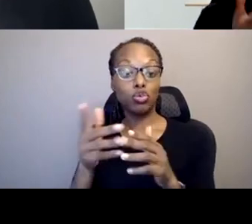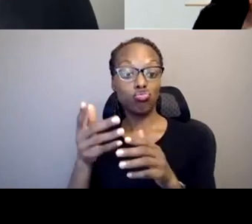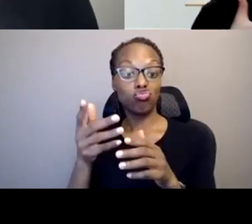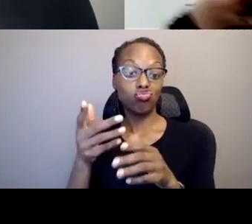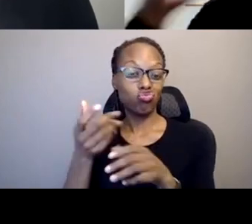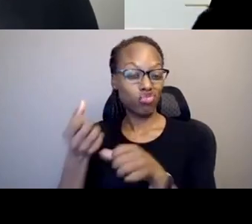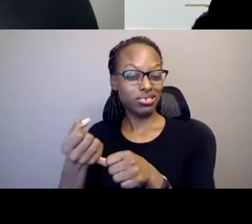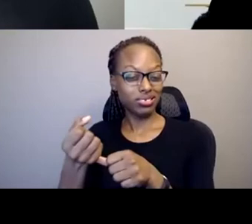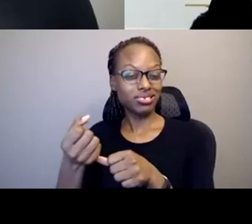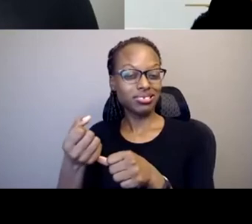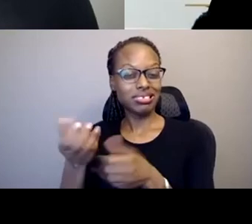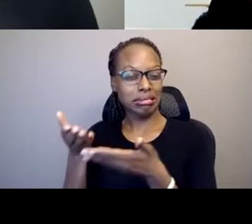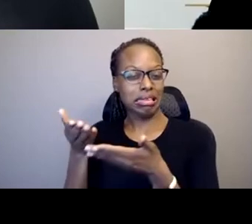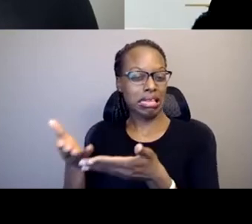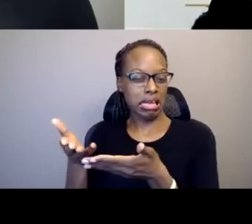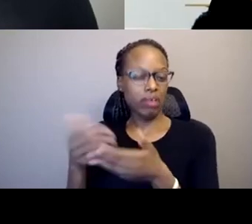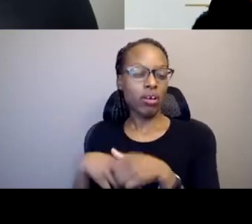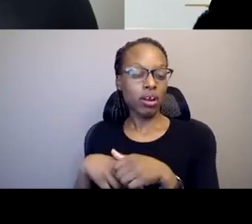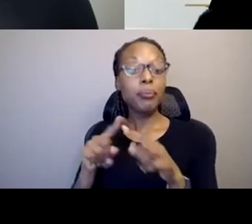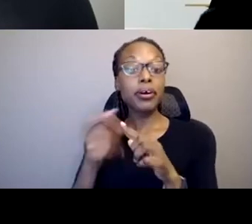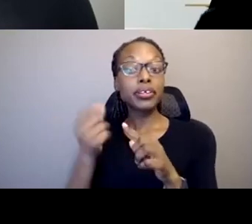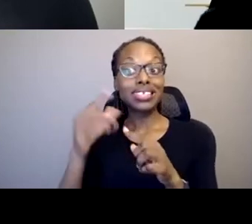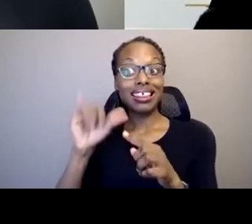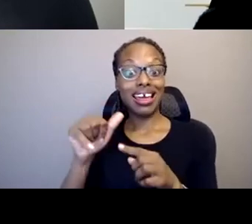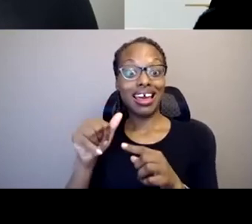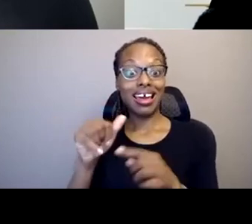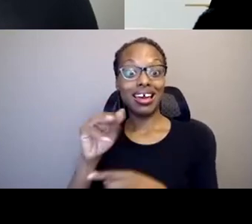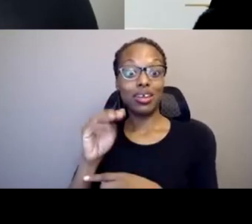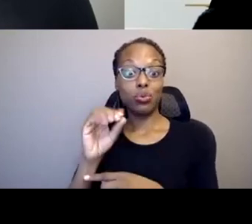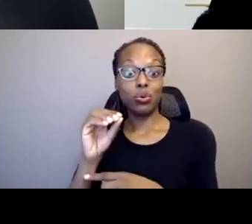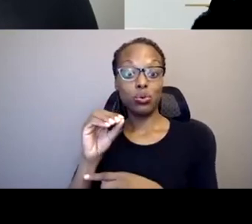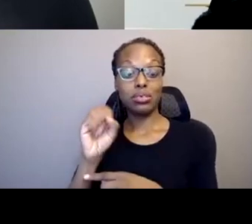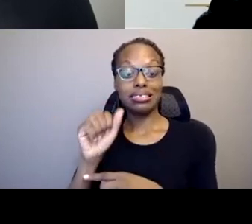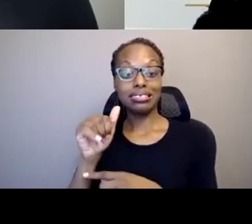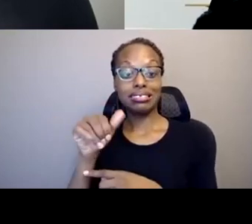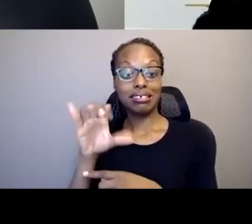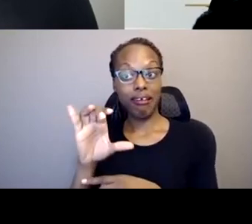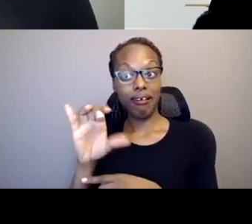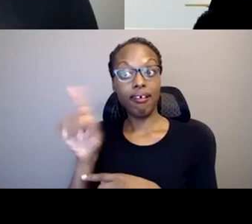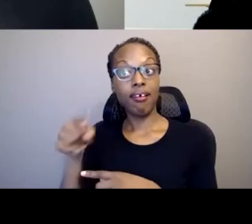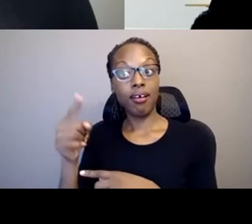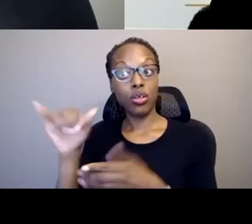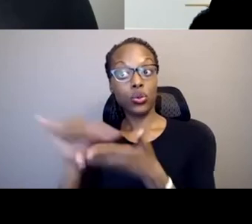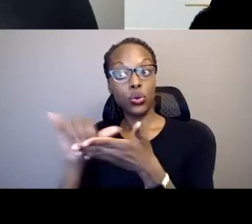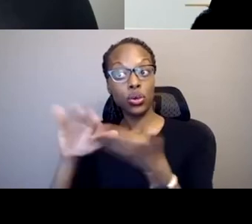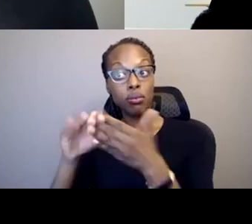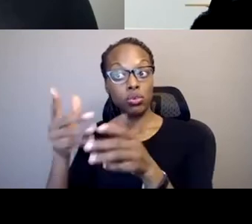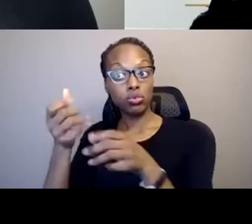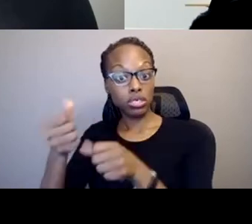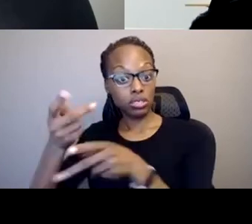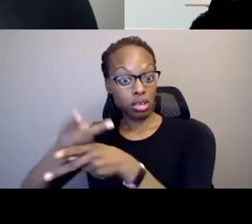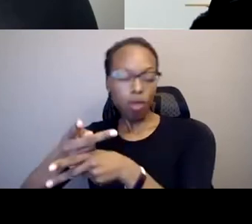have so many different stakeholders involved. And I think part of the sort of beauty of this initiative is that it is